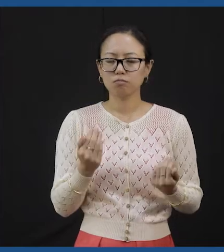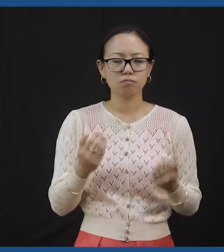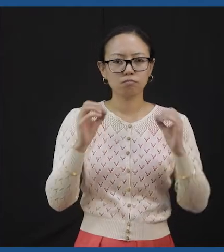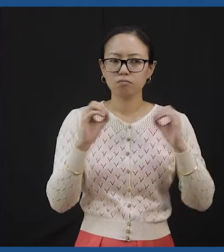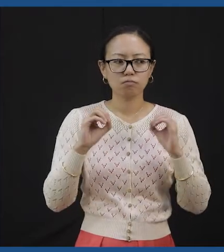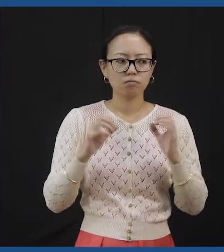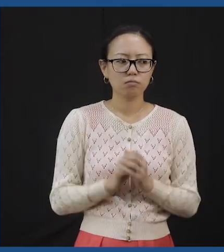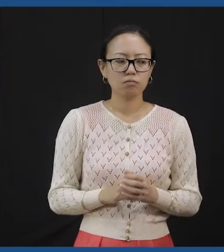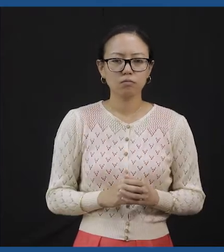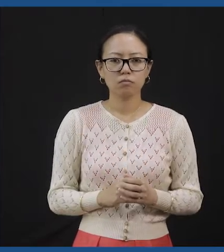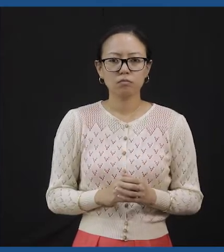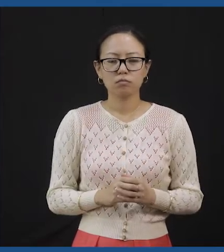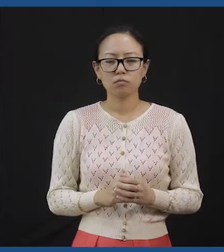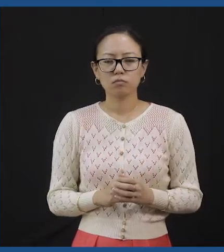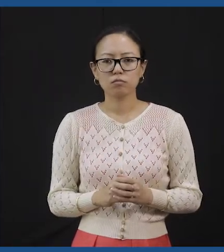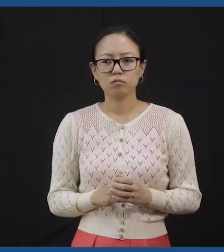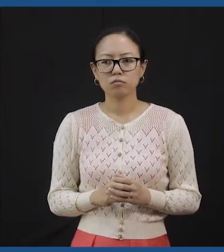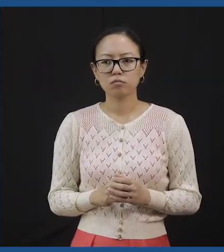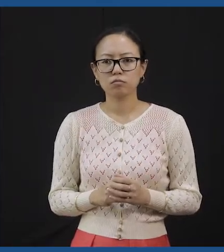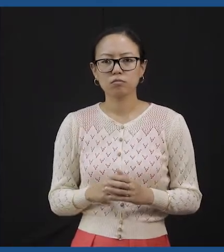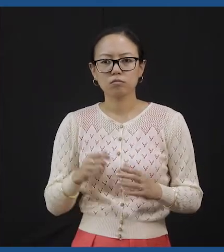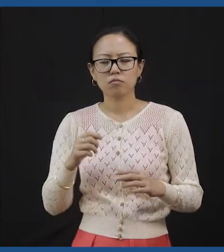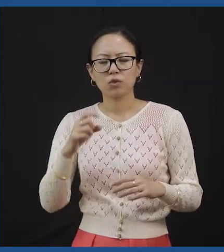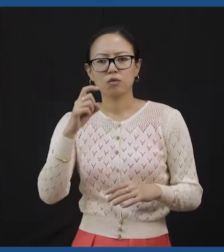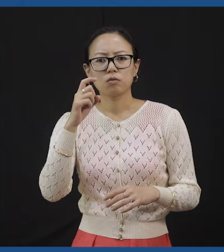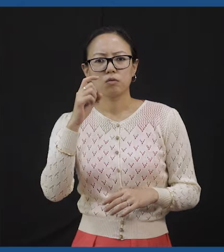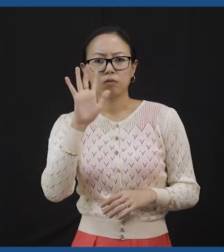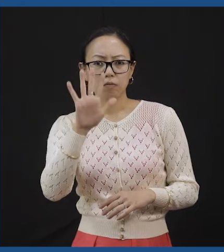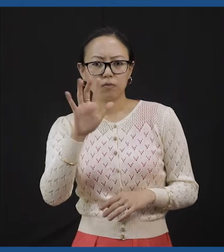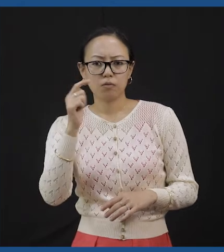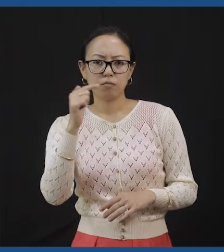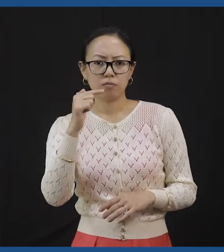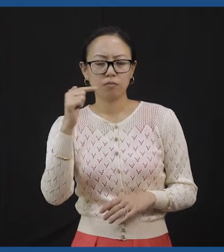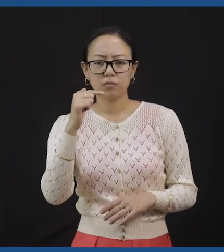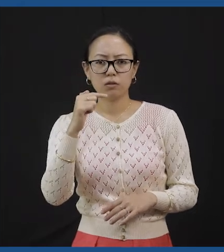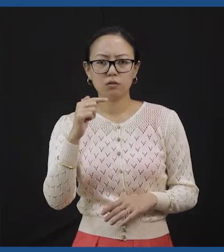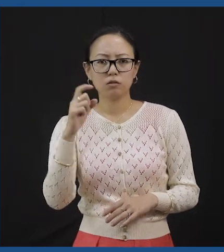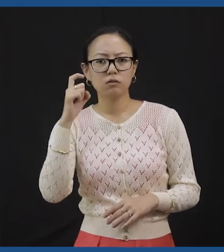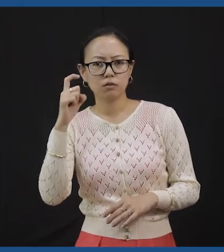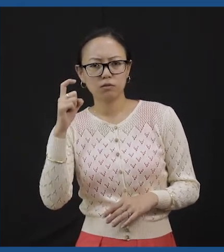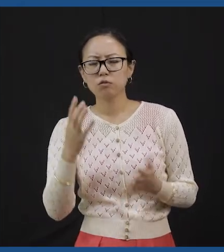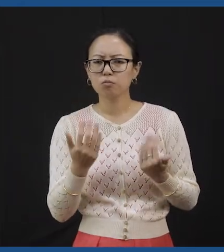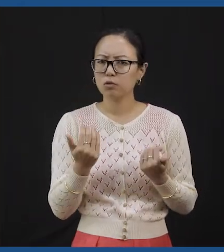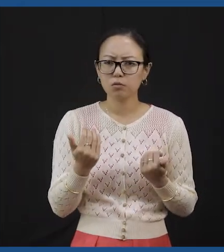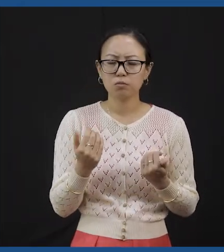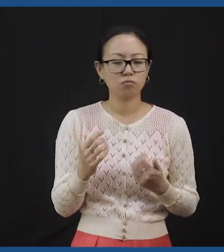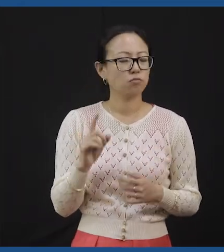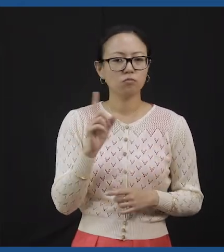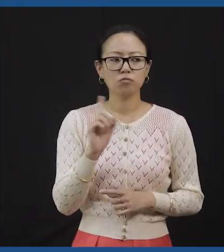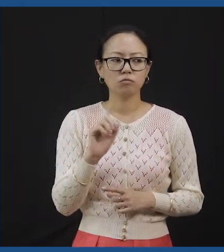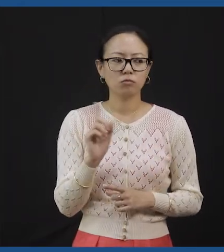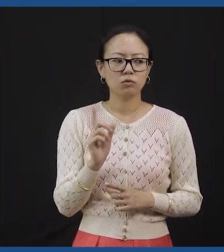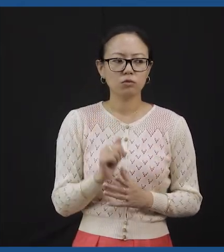7. See, if you try to subtract 5 minus 7, it is impossible. Why? Because the number